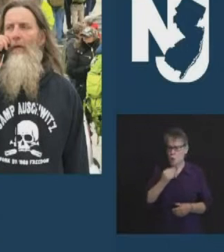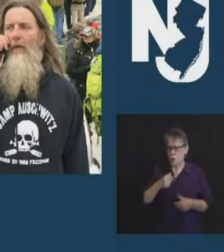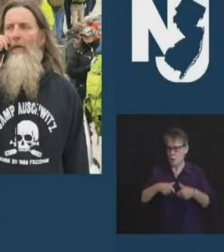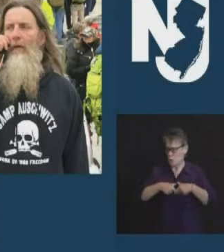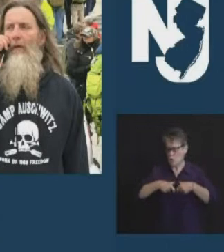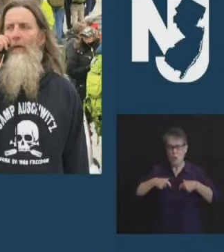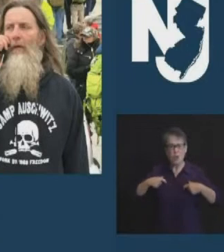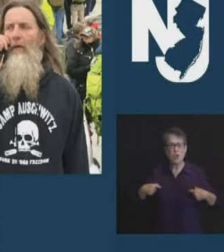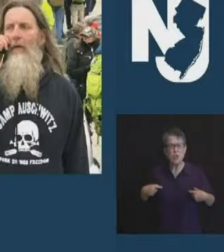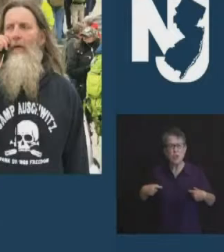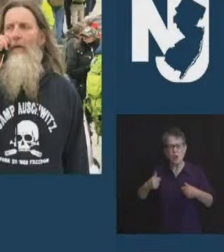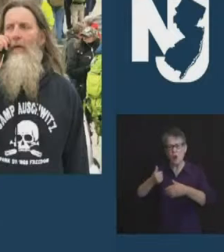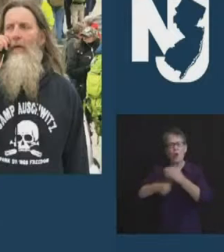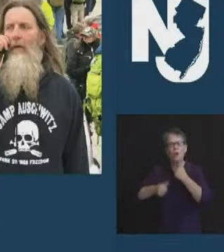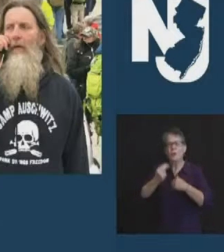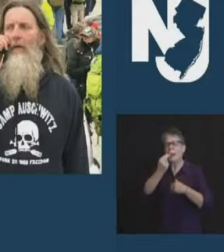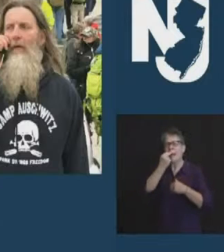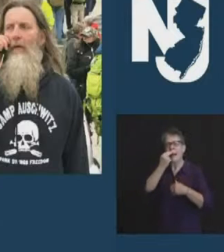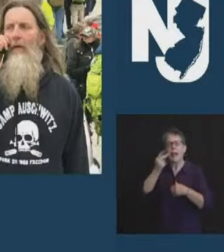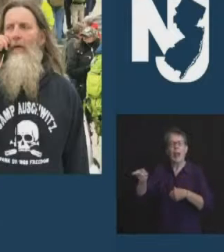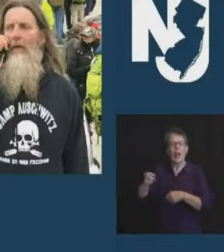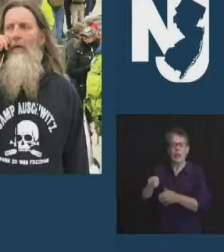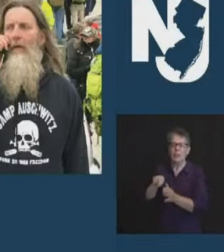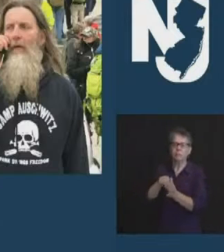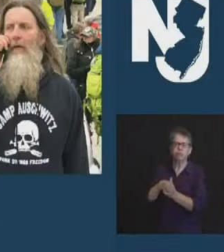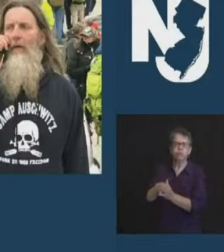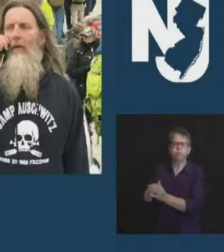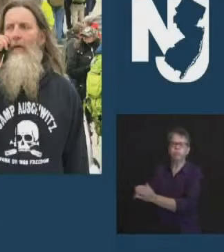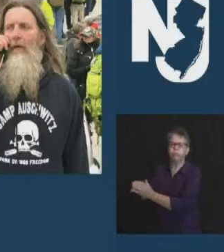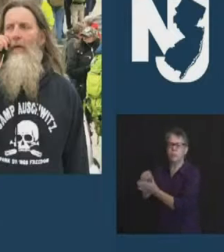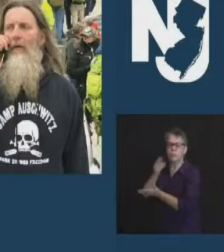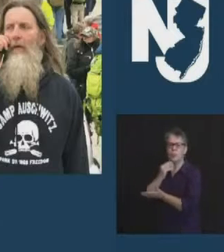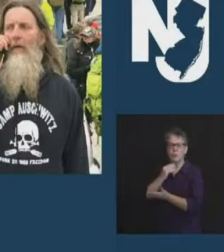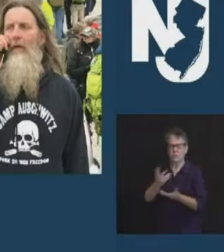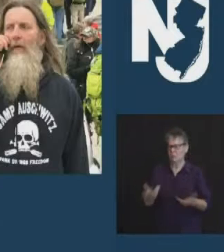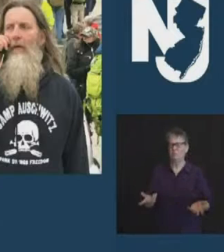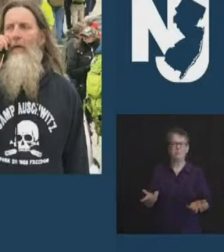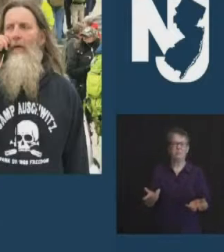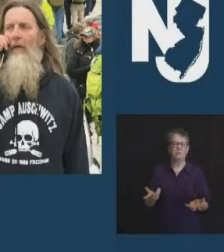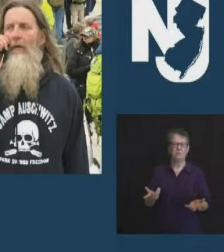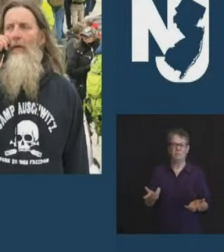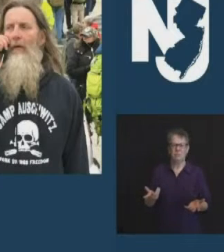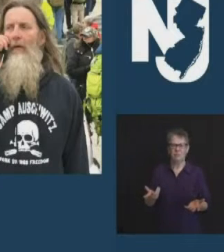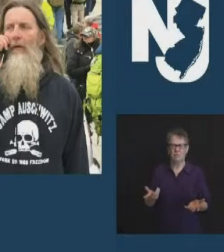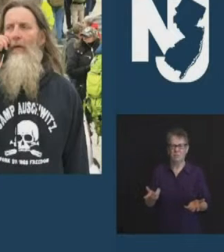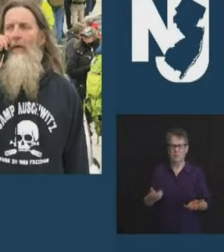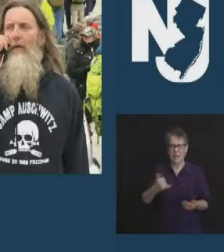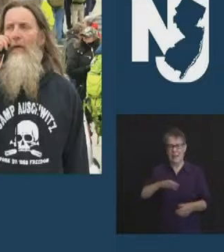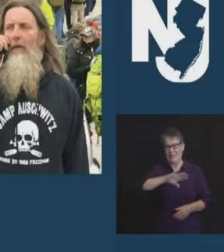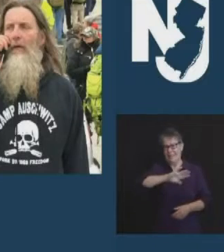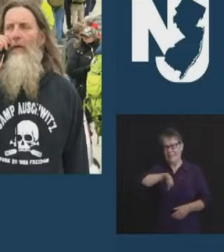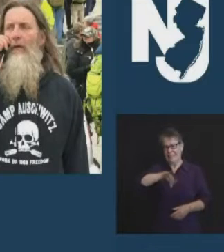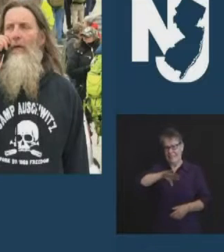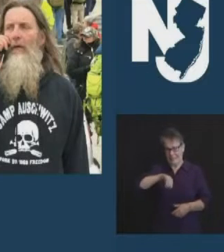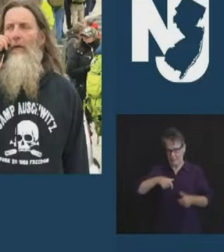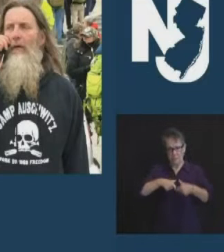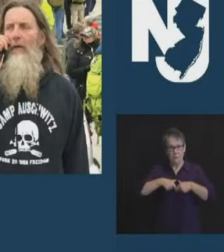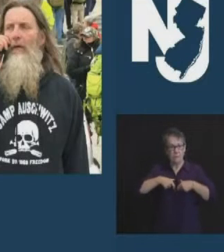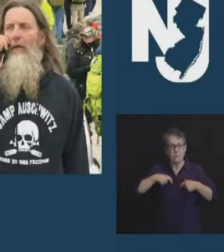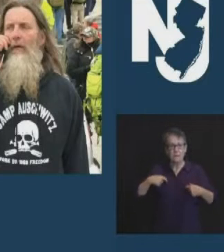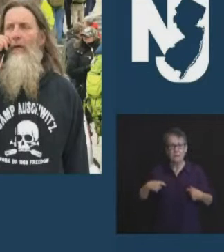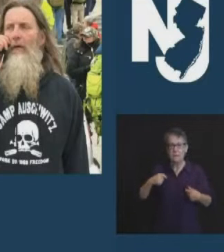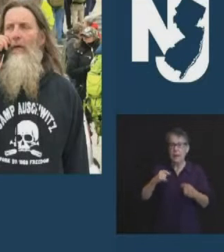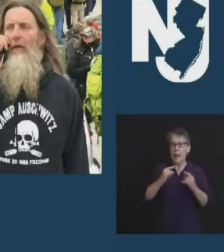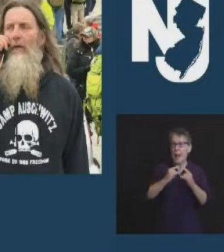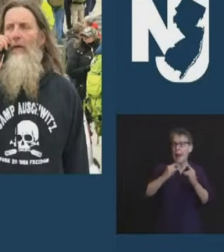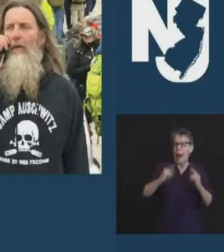The guy on the right, it says Camp Auschwitz, which, as we know, is a concentration camp